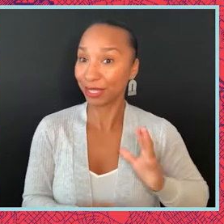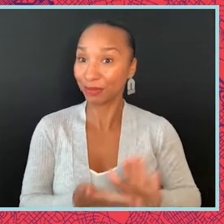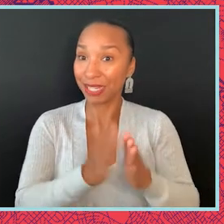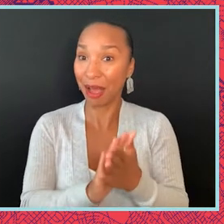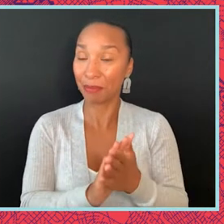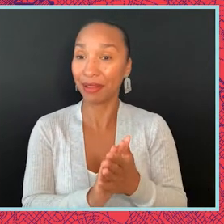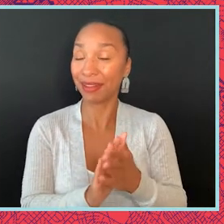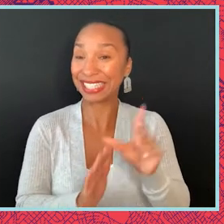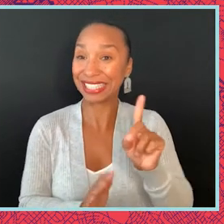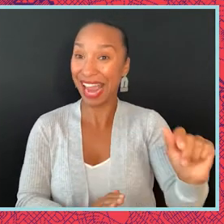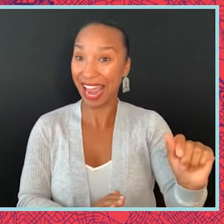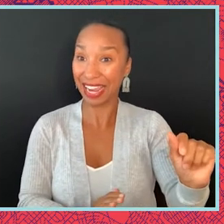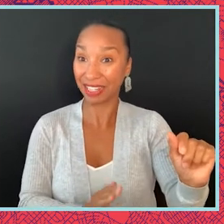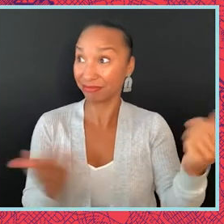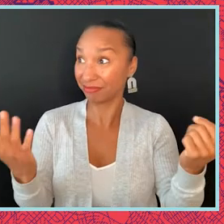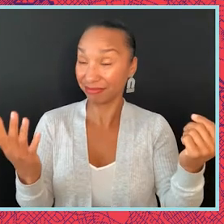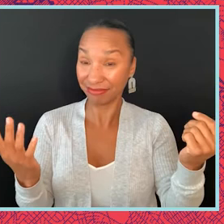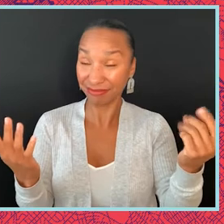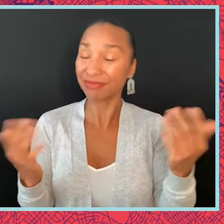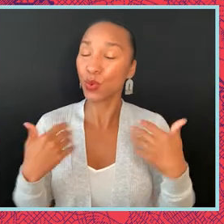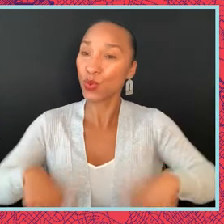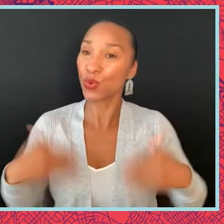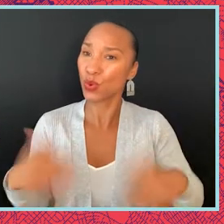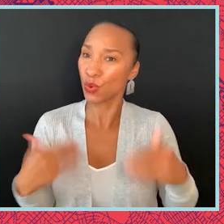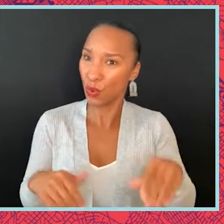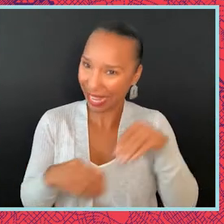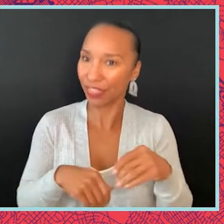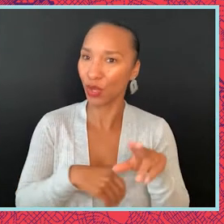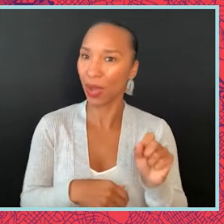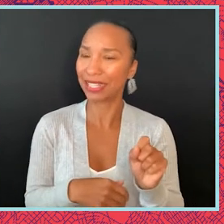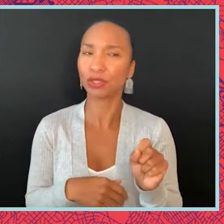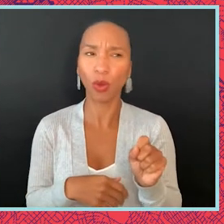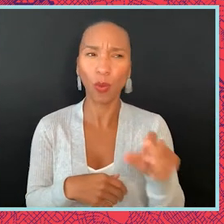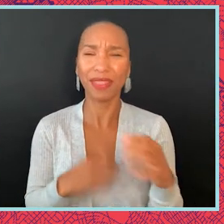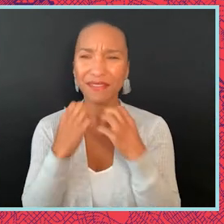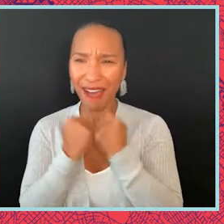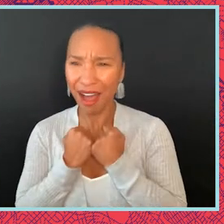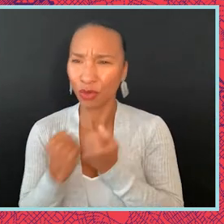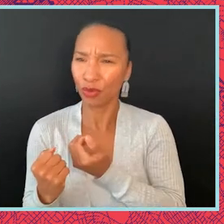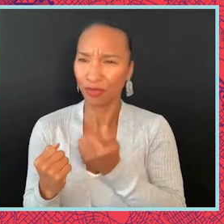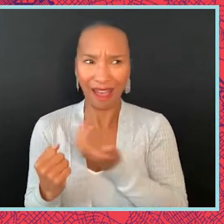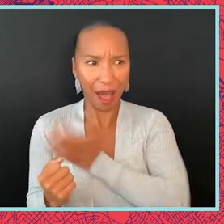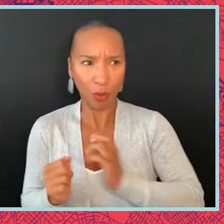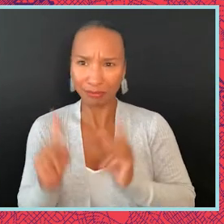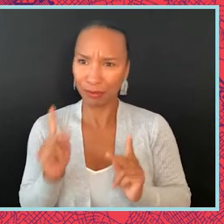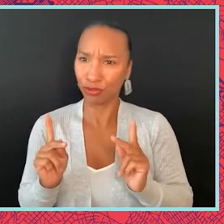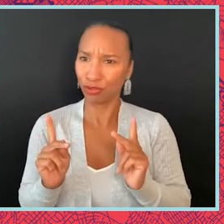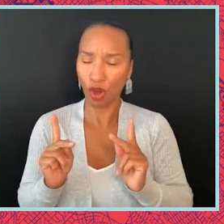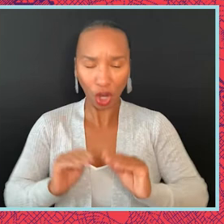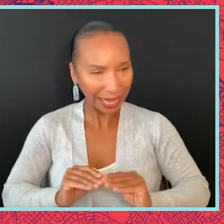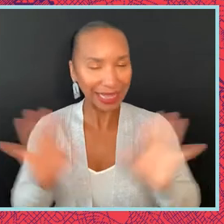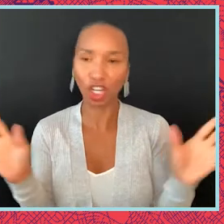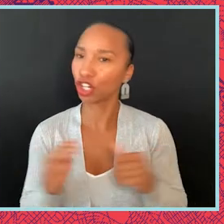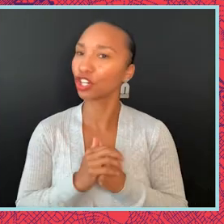to be a district attorney anywhere in the country. And so the values of the majority of citizens in our state are very clear. And